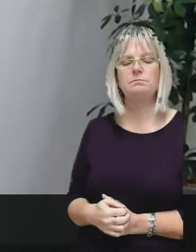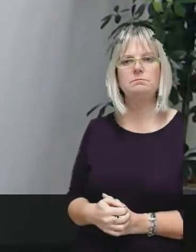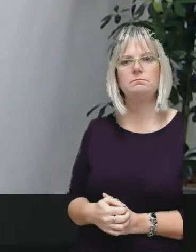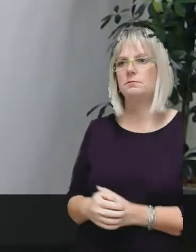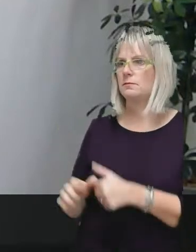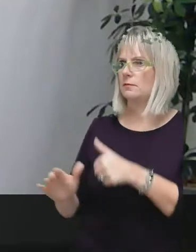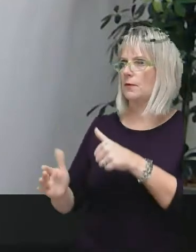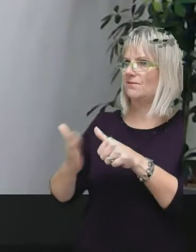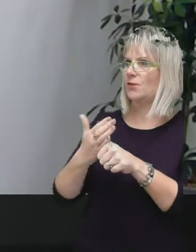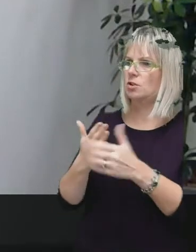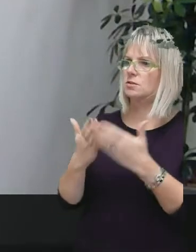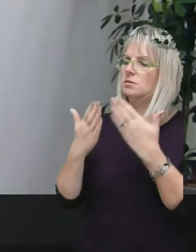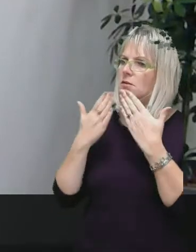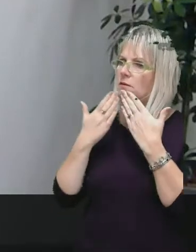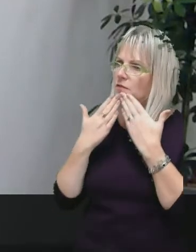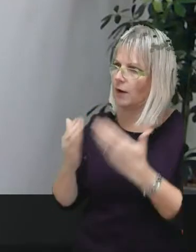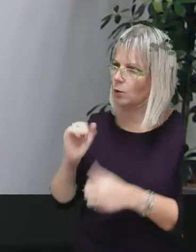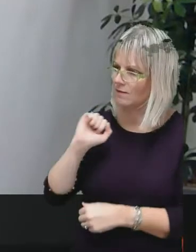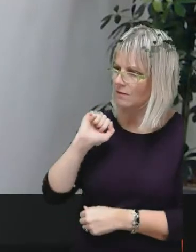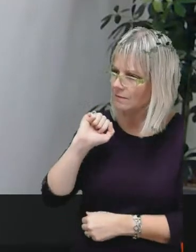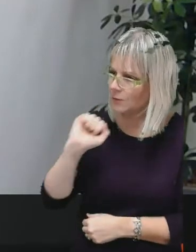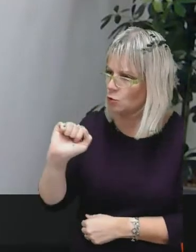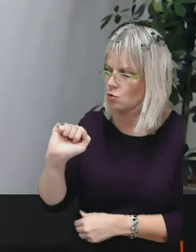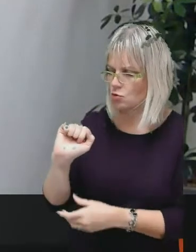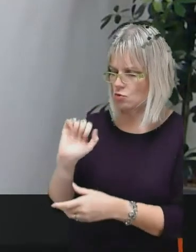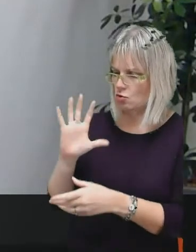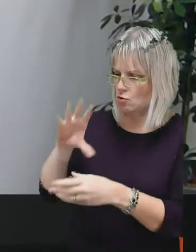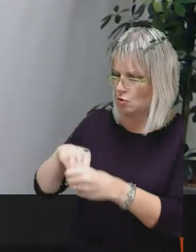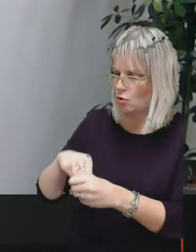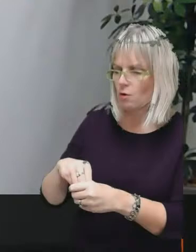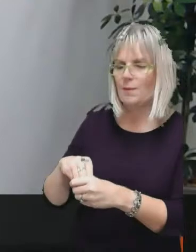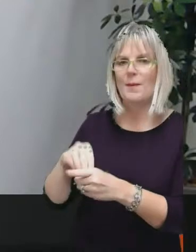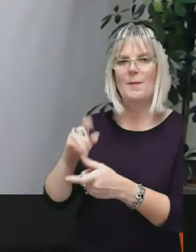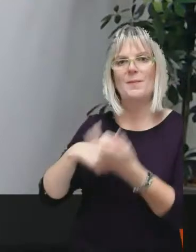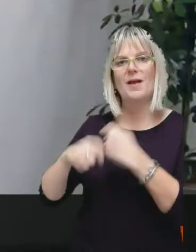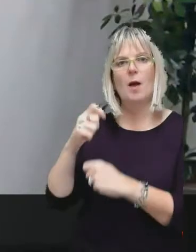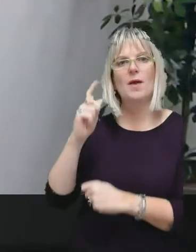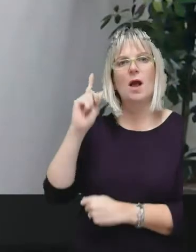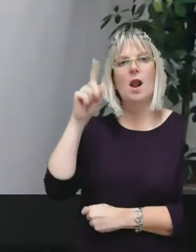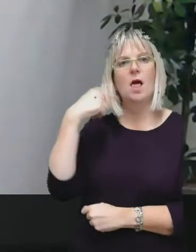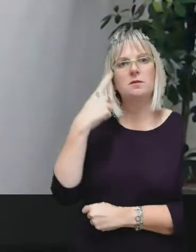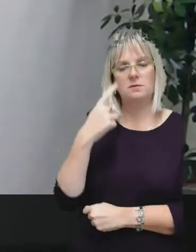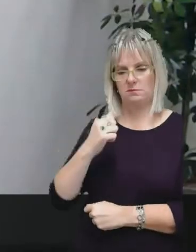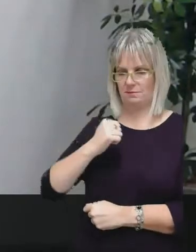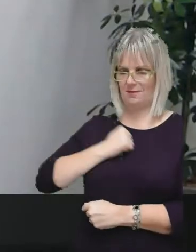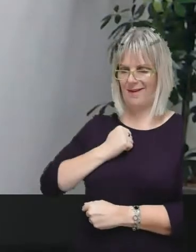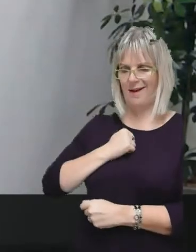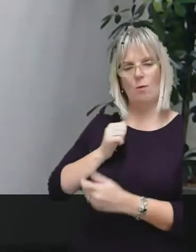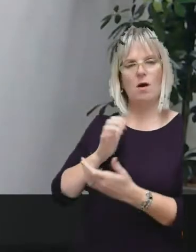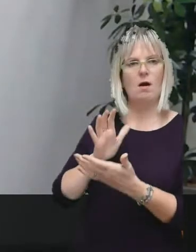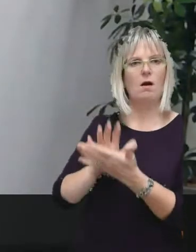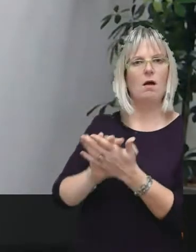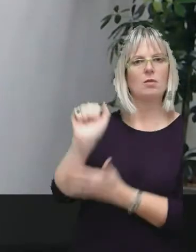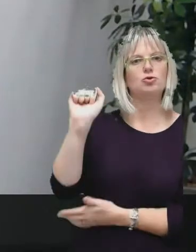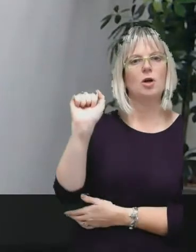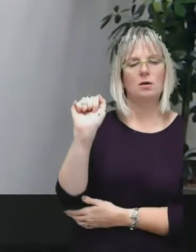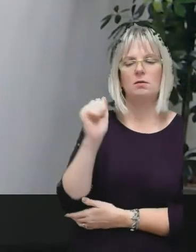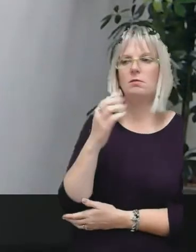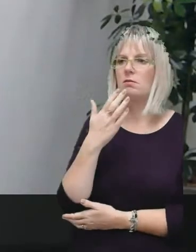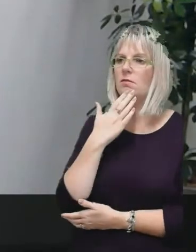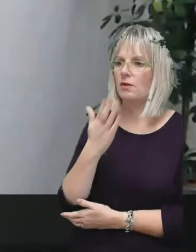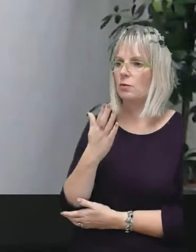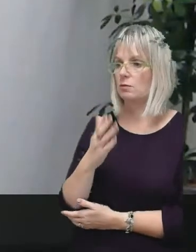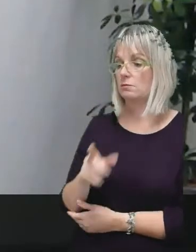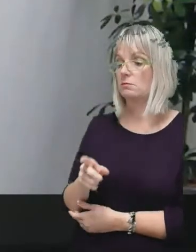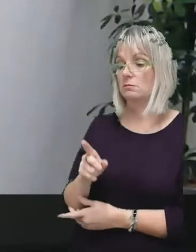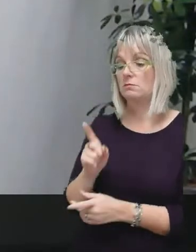London the greatest city in the world. One of the reasons why we are is because of our culture. As you said, you contribute billions of pounds towards